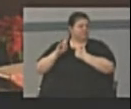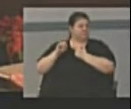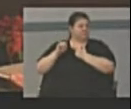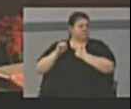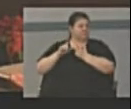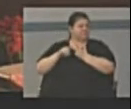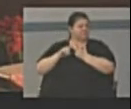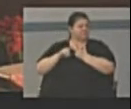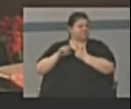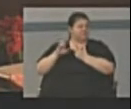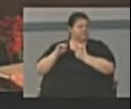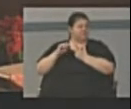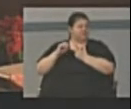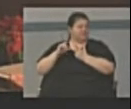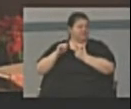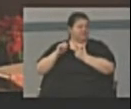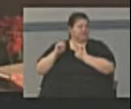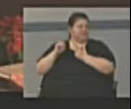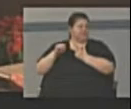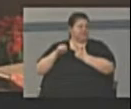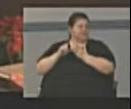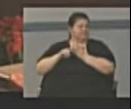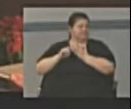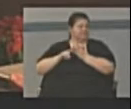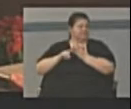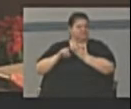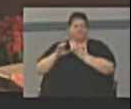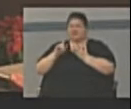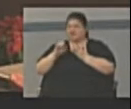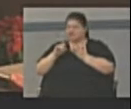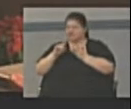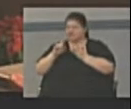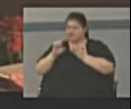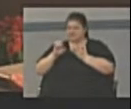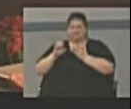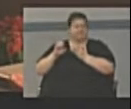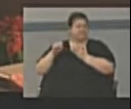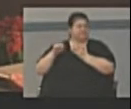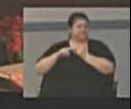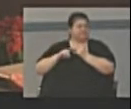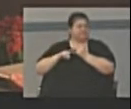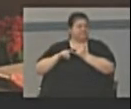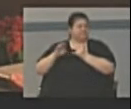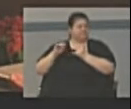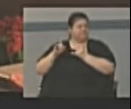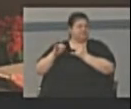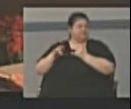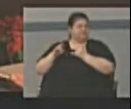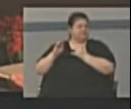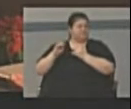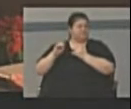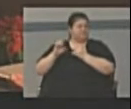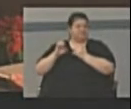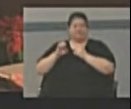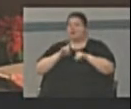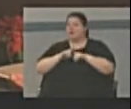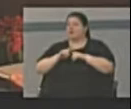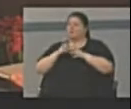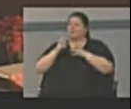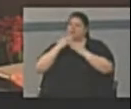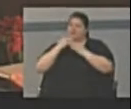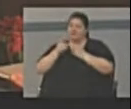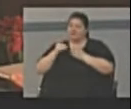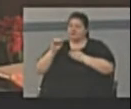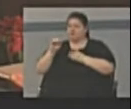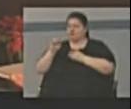Ms. Nicholas? Yes. President Les? Yes. Mayor Mo? Well, I want to thank Mr. Manzi as well as Bob Dory, our bond counsel, and members of